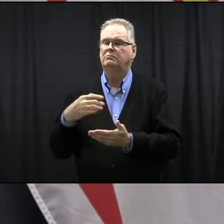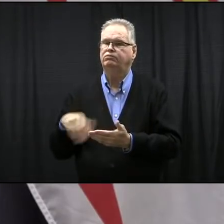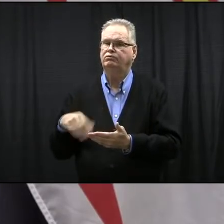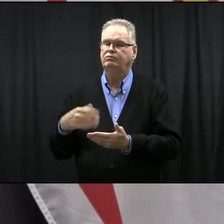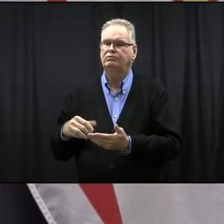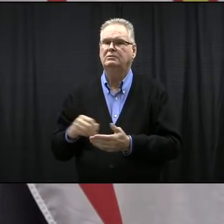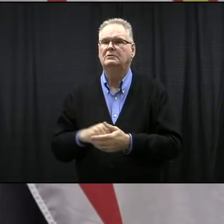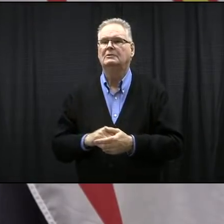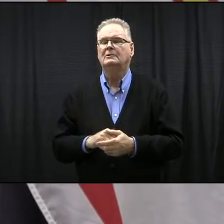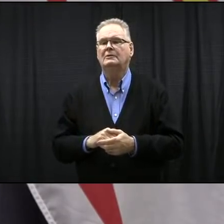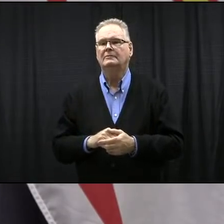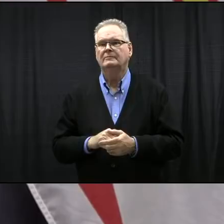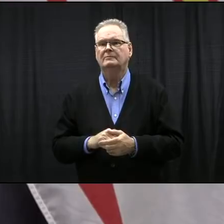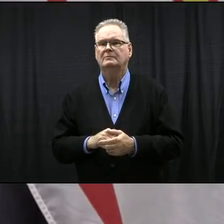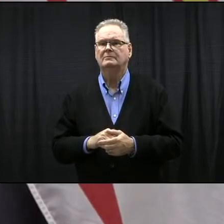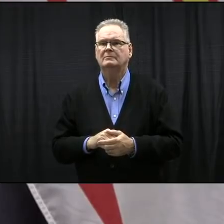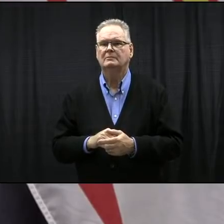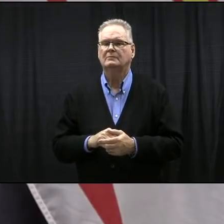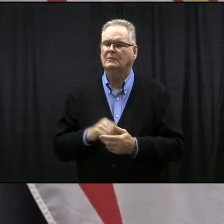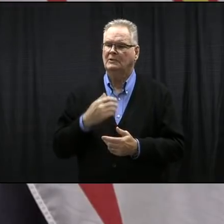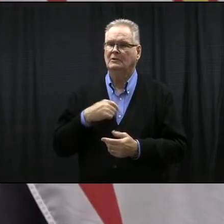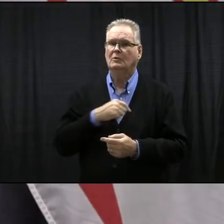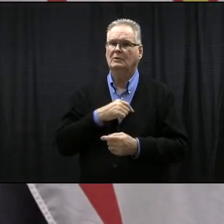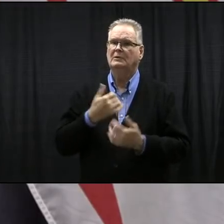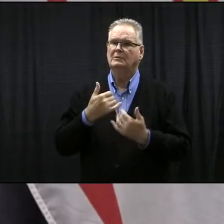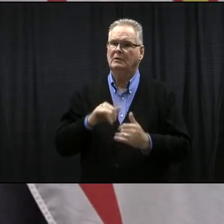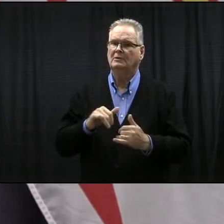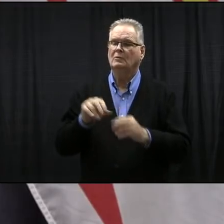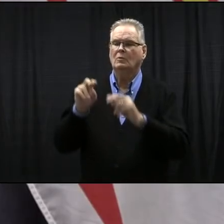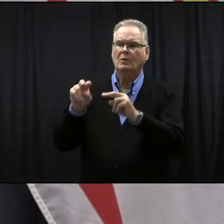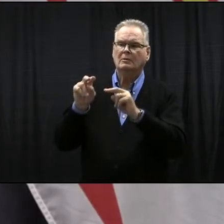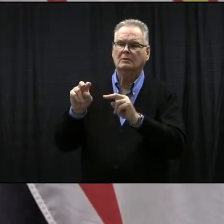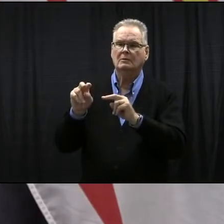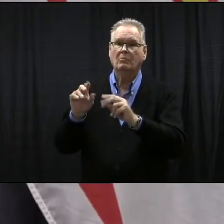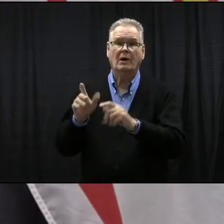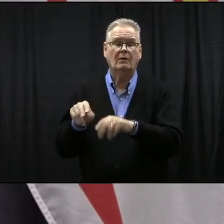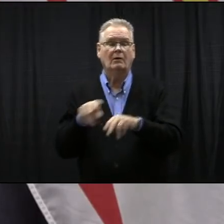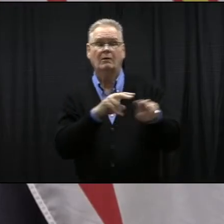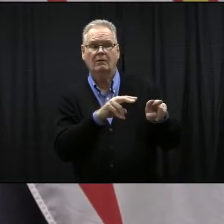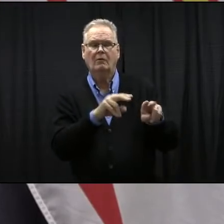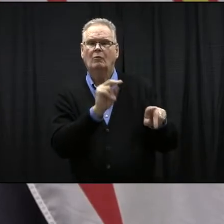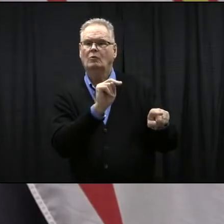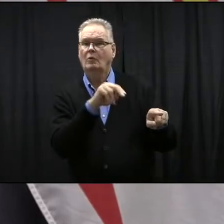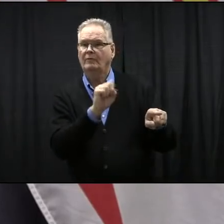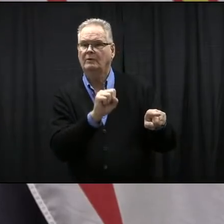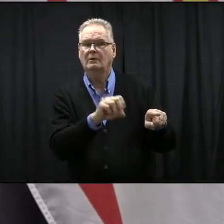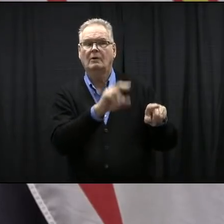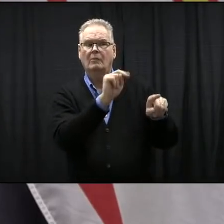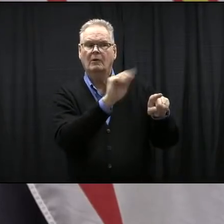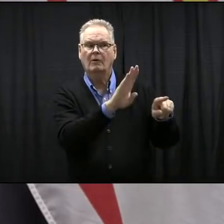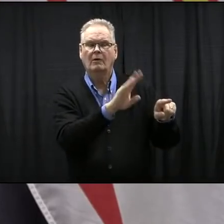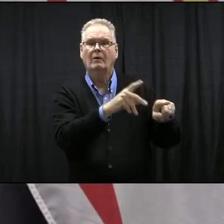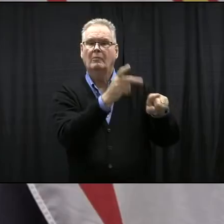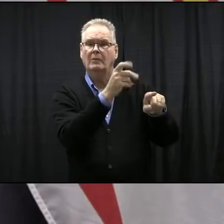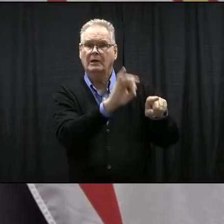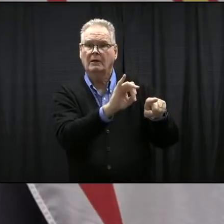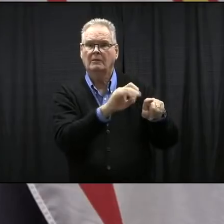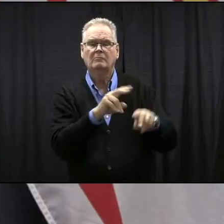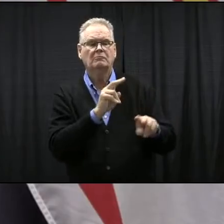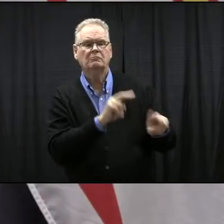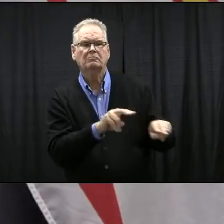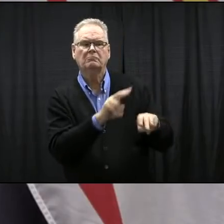are closely monitoring what is happening in our Atlantic region and remain in regular contact with our counterparts in New Brunswick, Nova Scotia, and